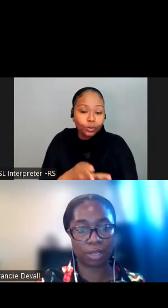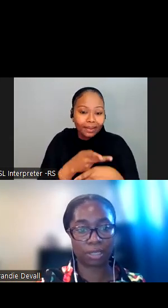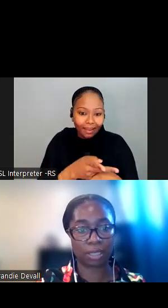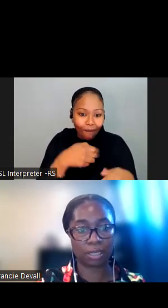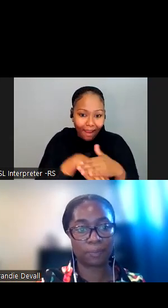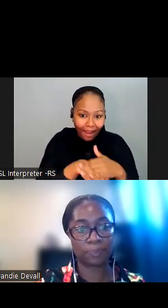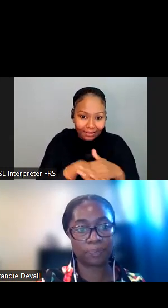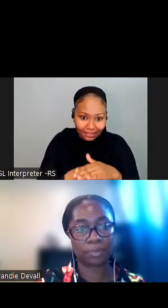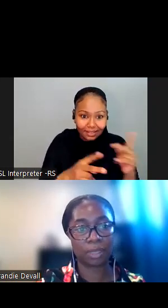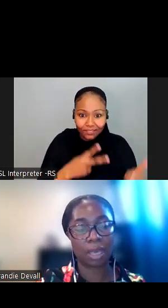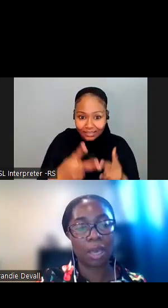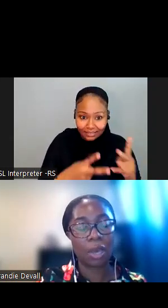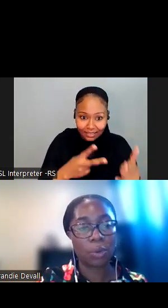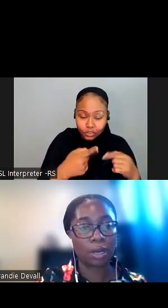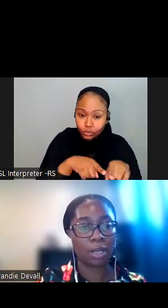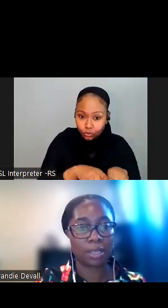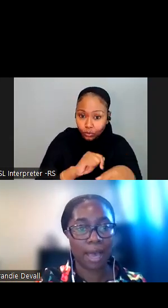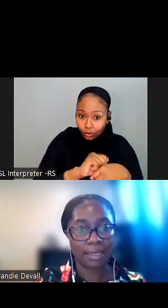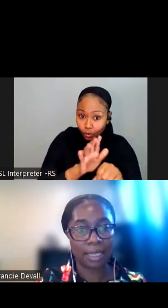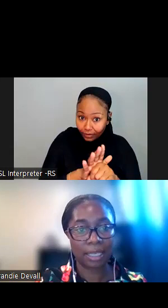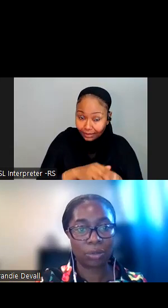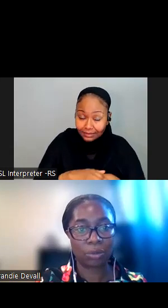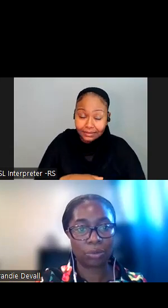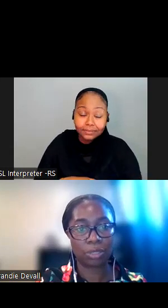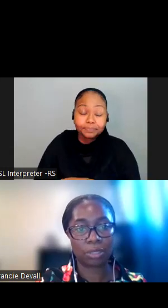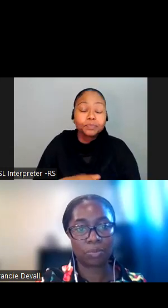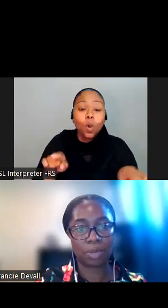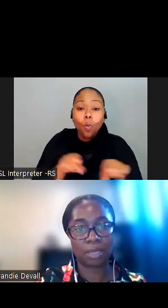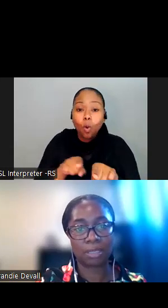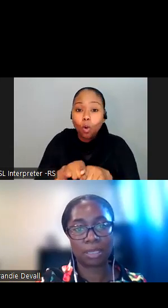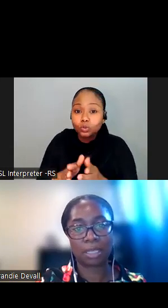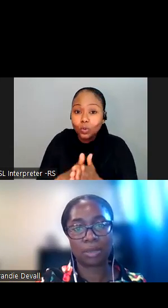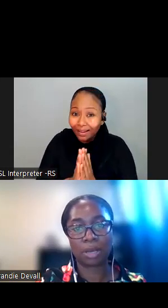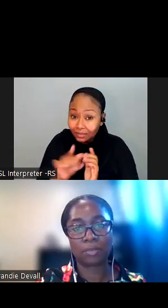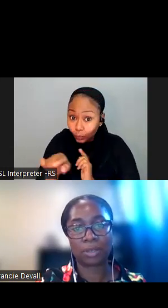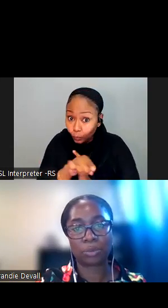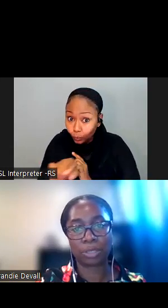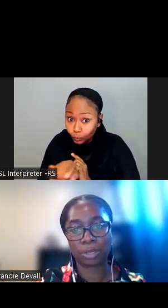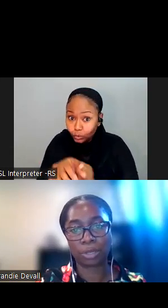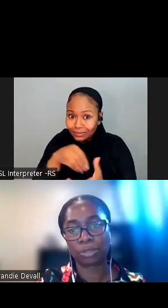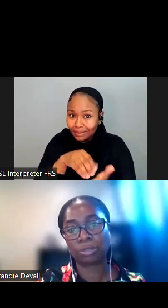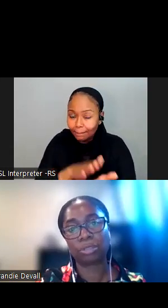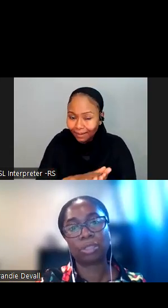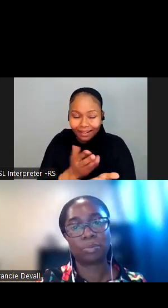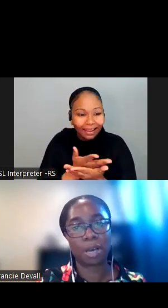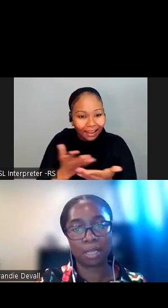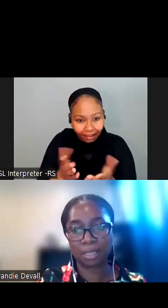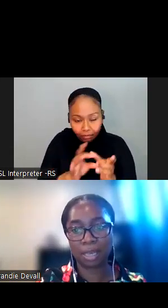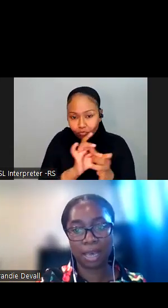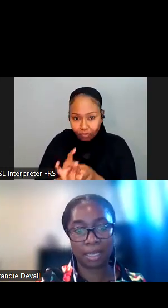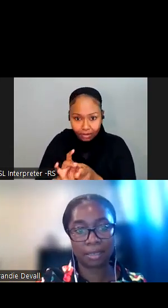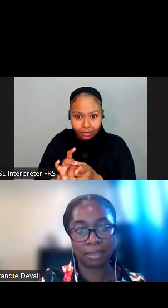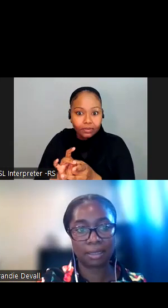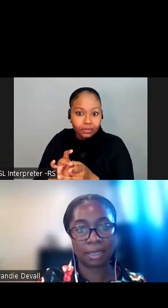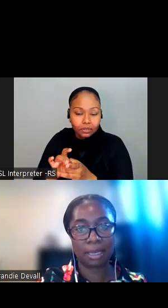during COVID-19. We are also asking you to submit any relevant research,